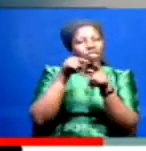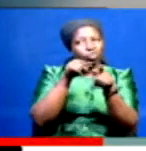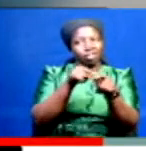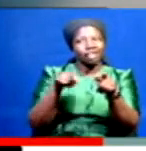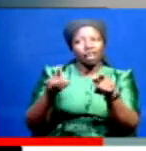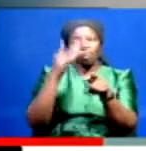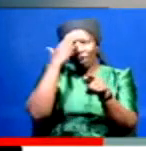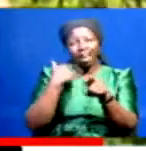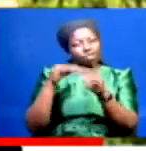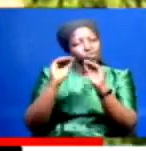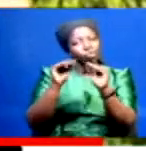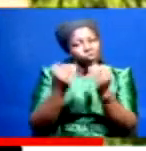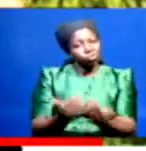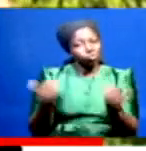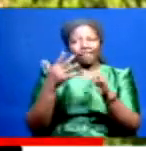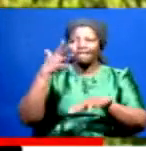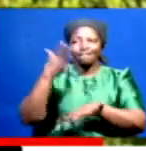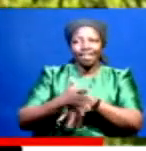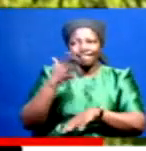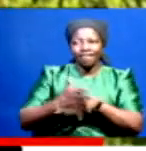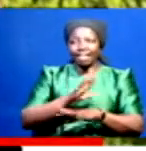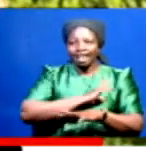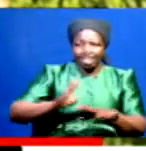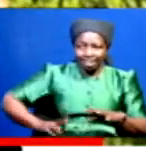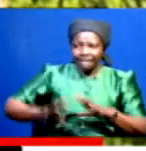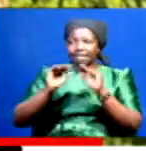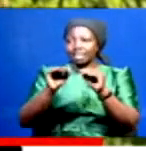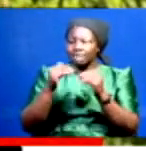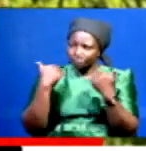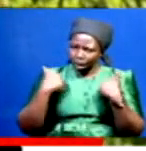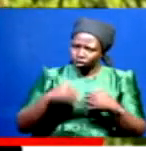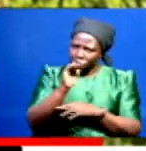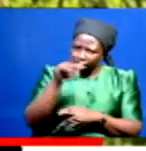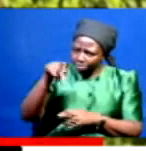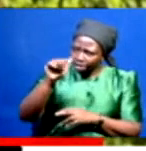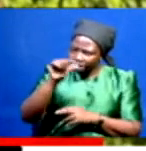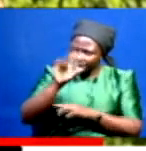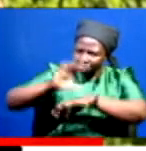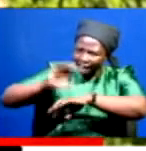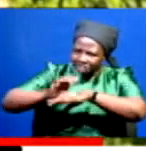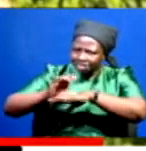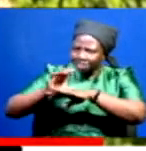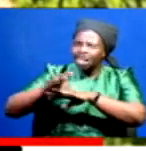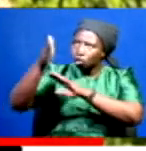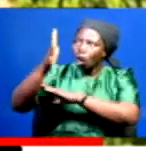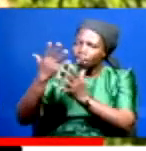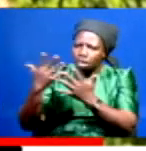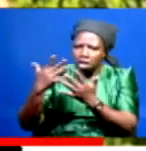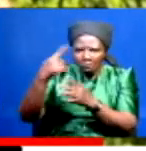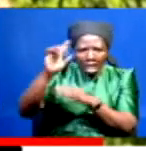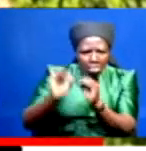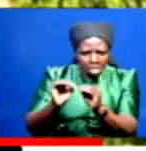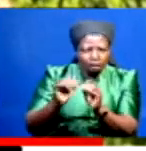false religious teachings. Na mimi nikamwambia kwani hii kanisa tunaendanga ya PAG na hii mambo ya Mungu tunafanyanga sio hiyo? Anasema hapana, hiyo kanisa, hakuna kanisa